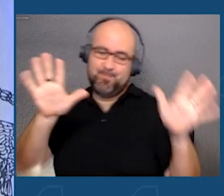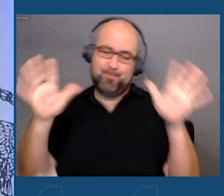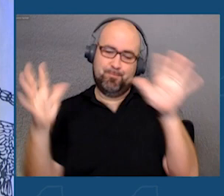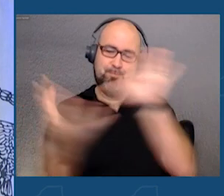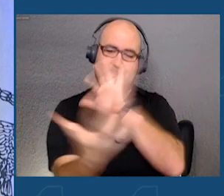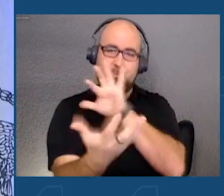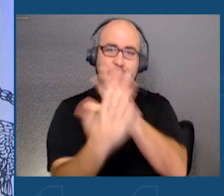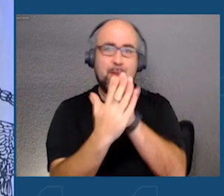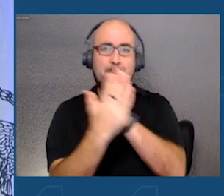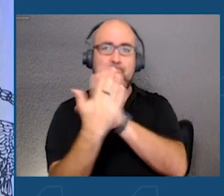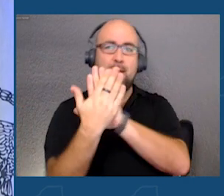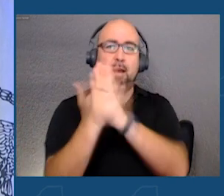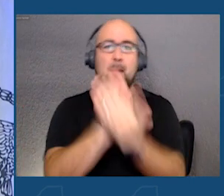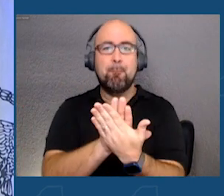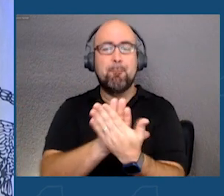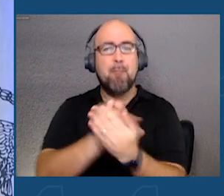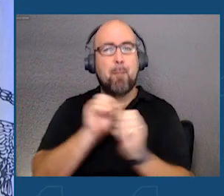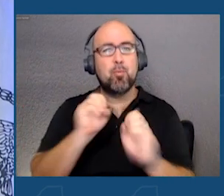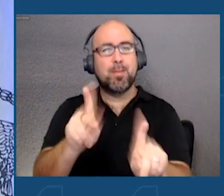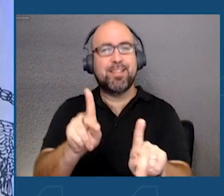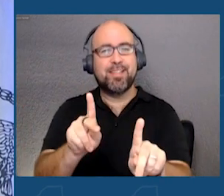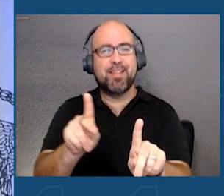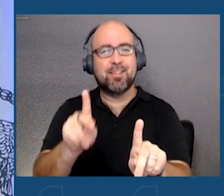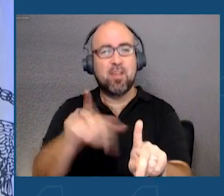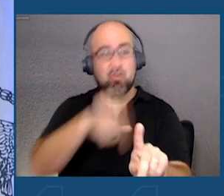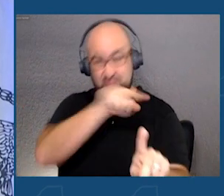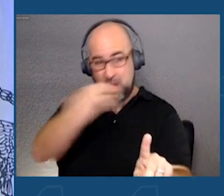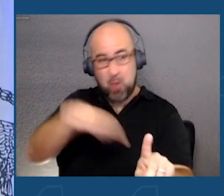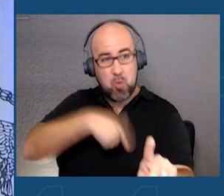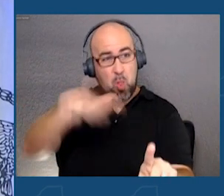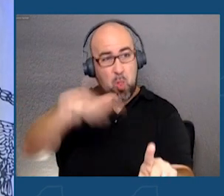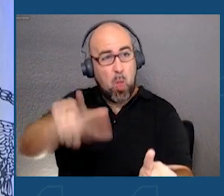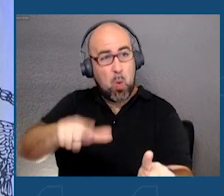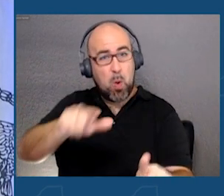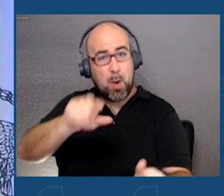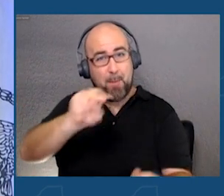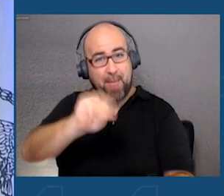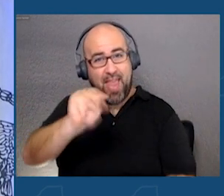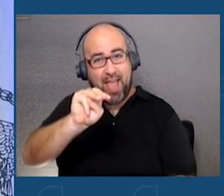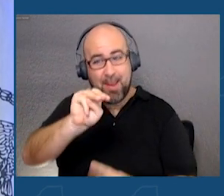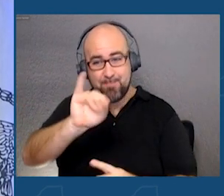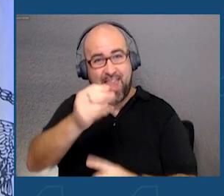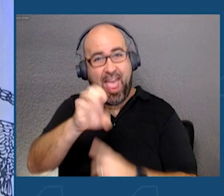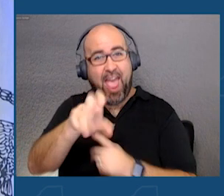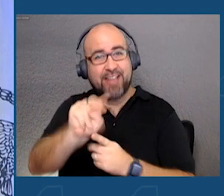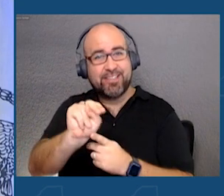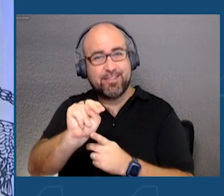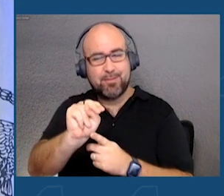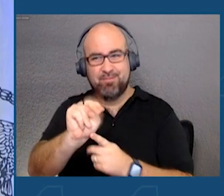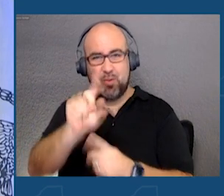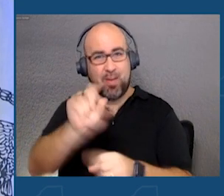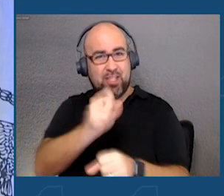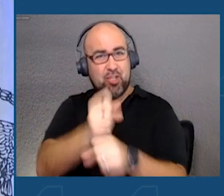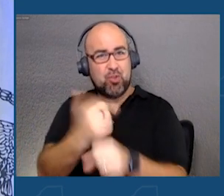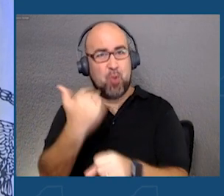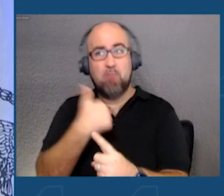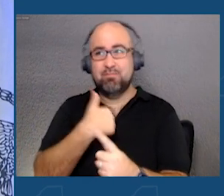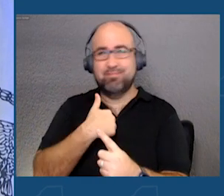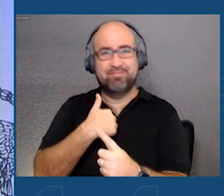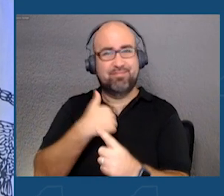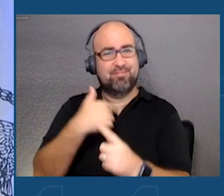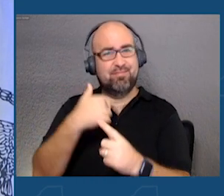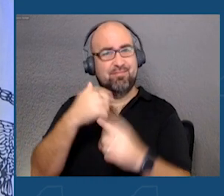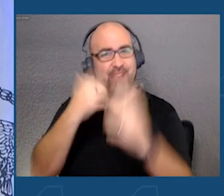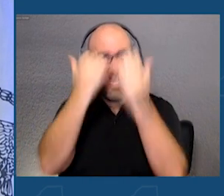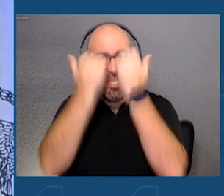down to Lower Manhattan. 20 years ago, terrorists tried to destroy a way of life, and we came